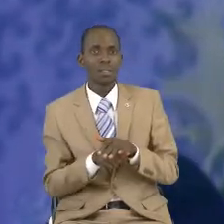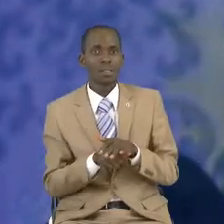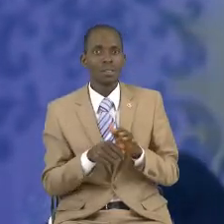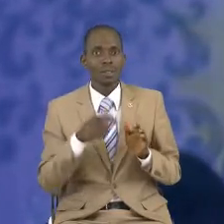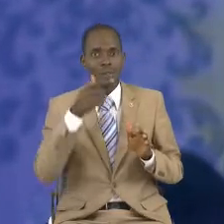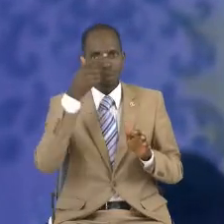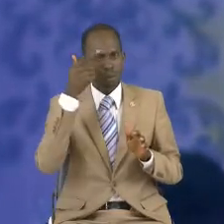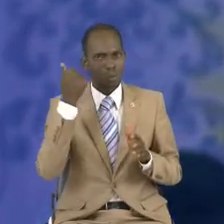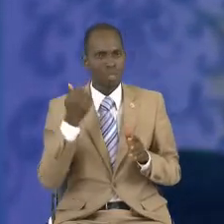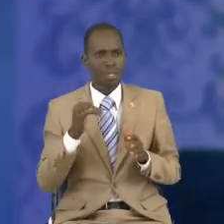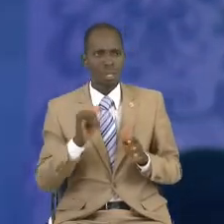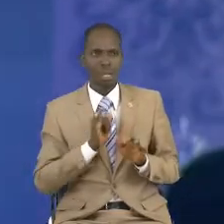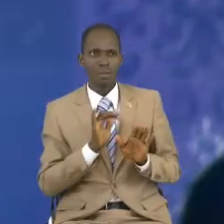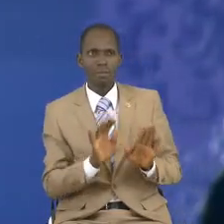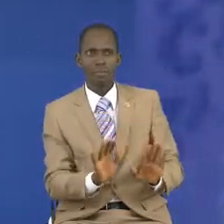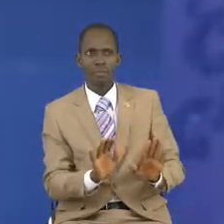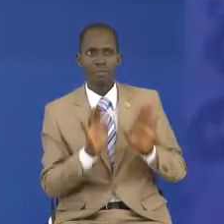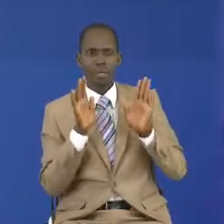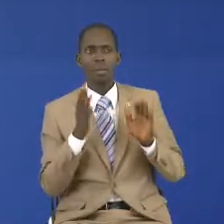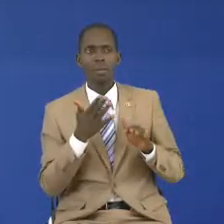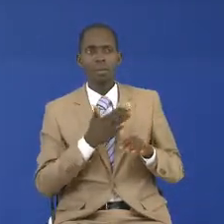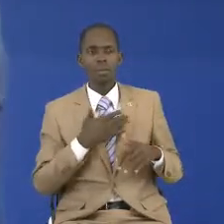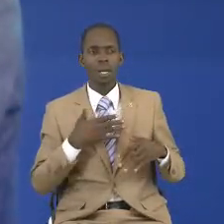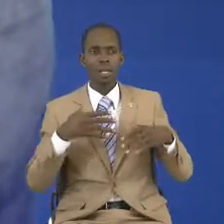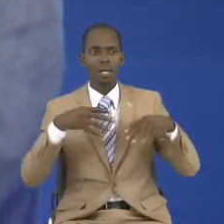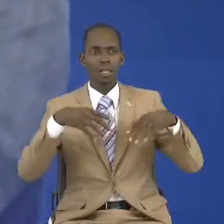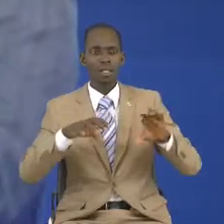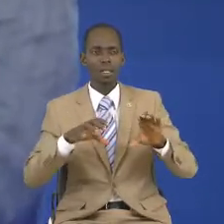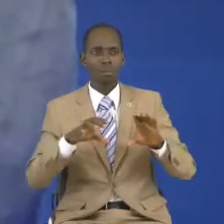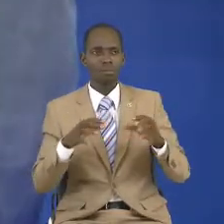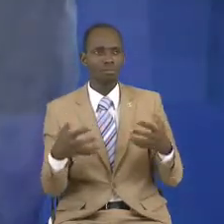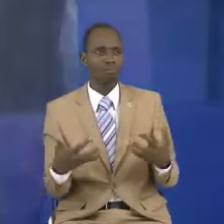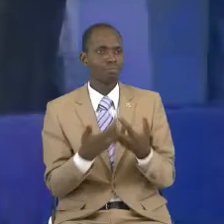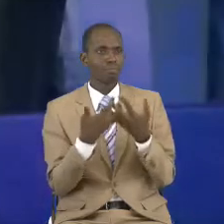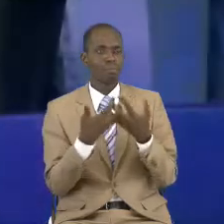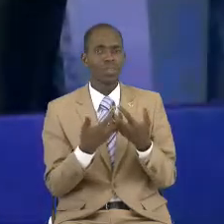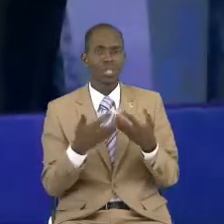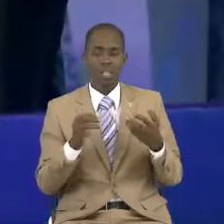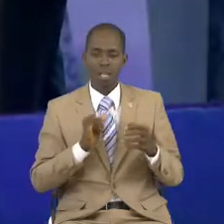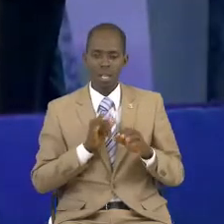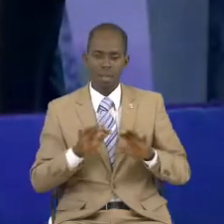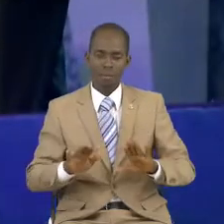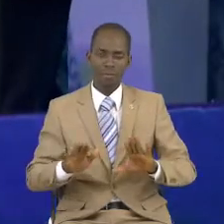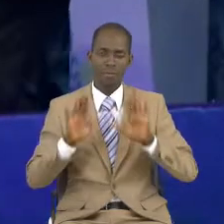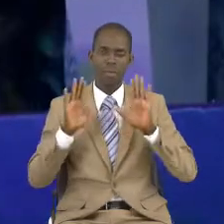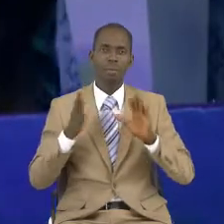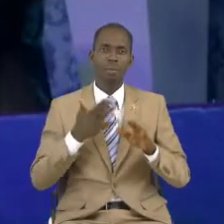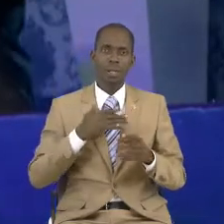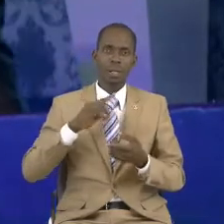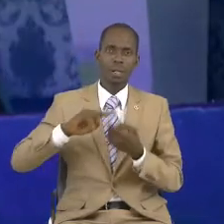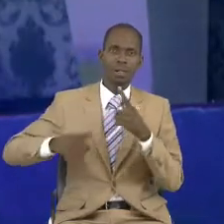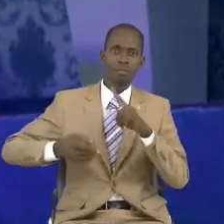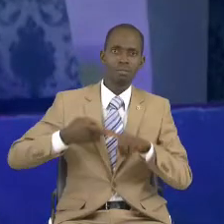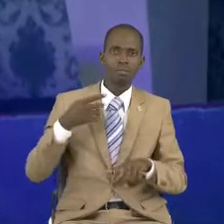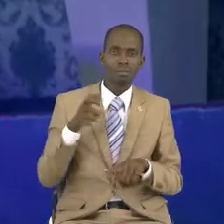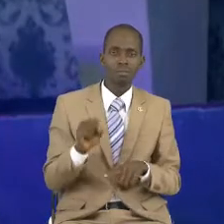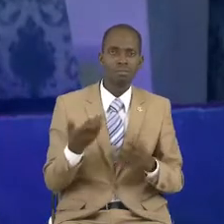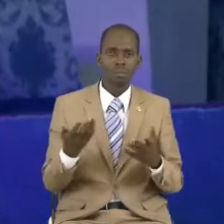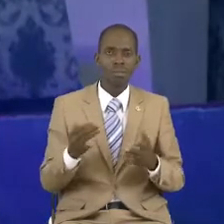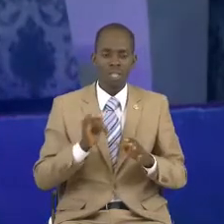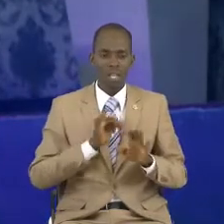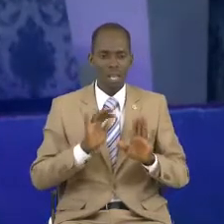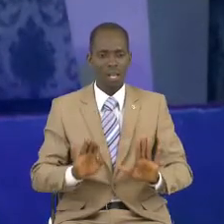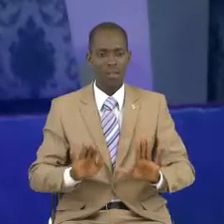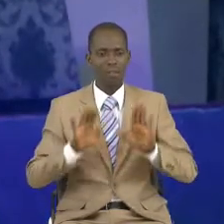classmates do i fear my neighbors do i fear religious